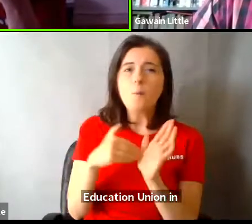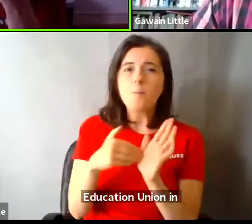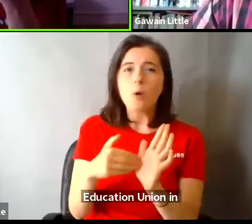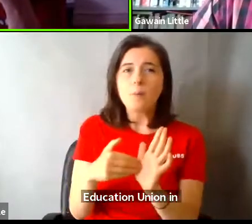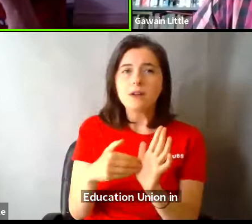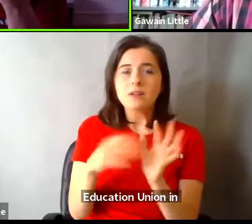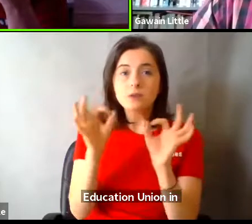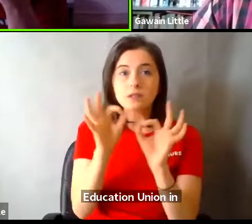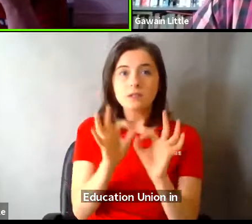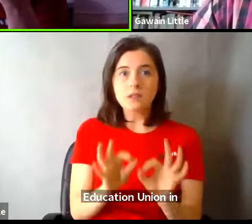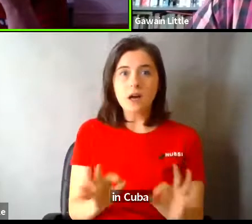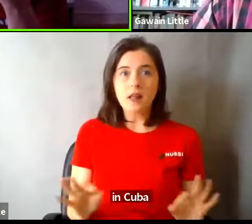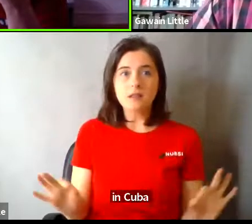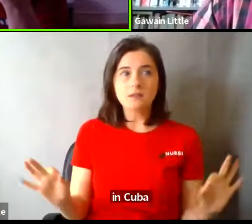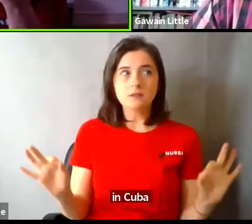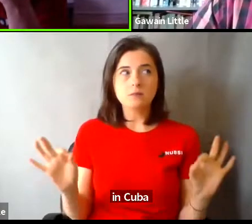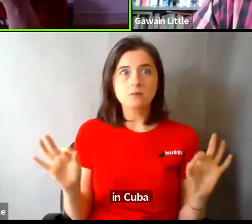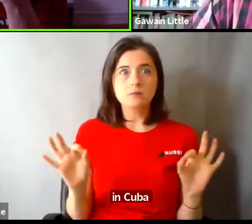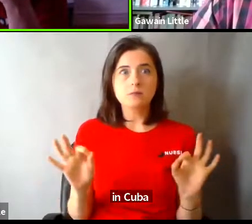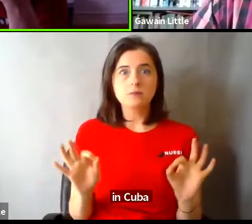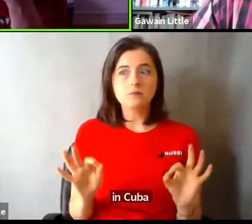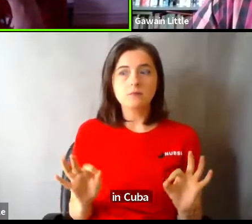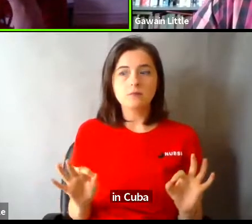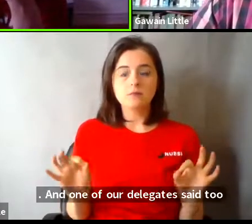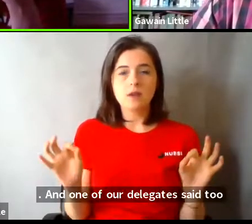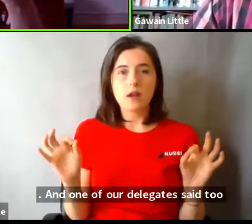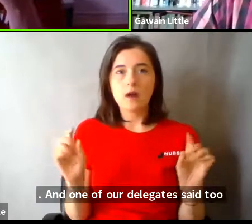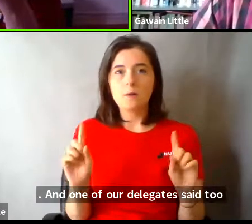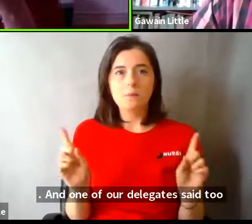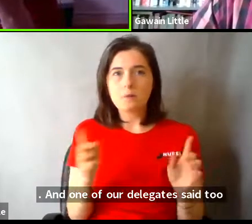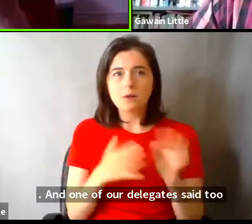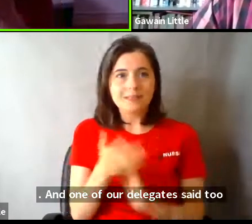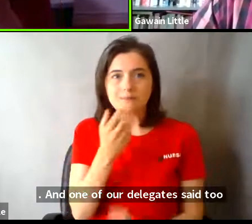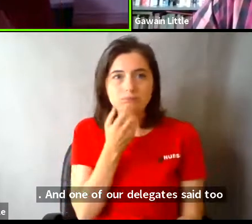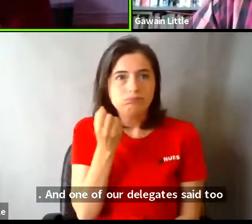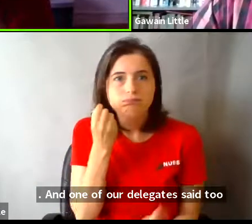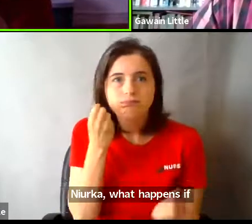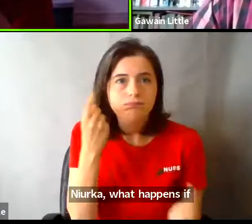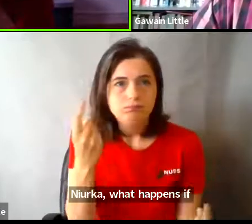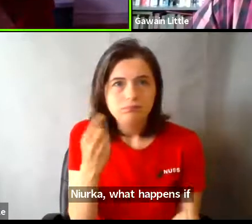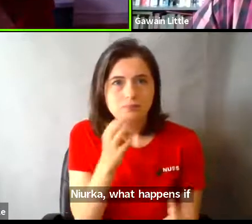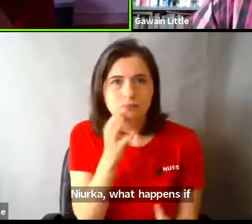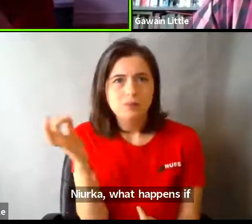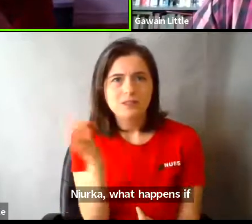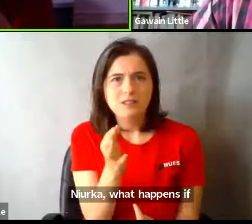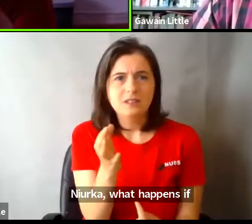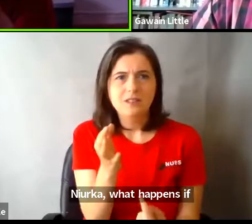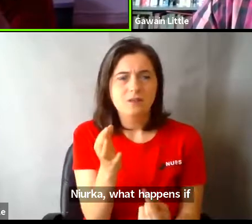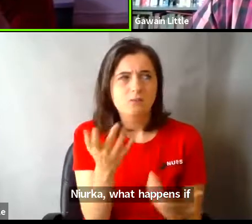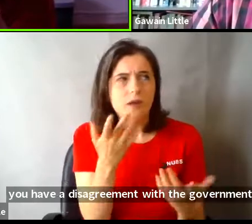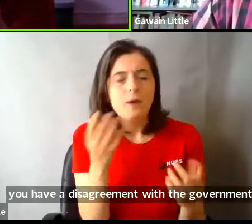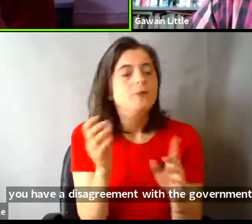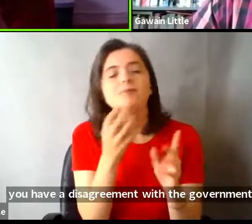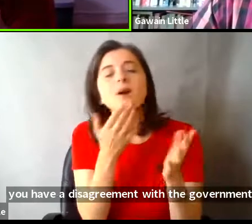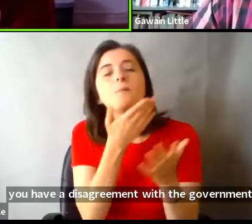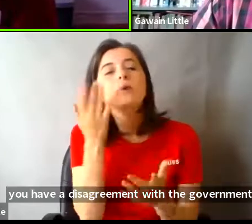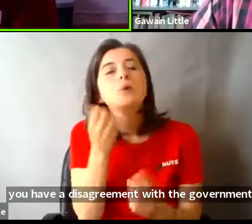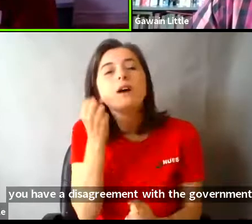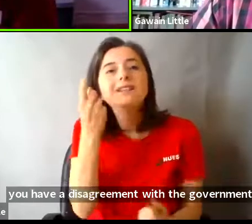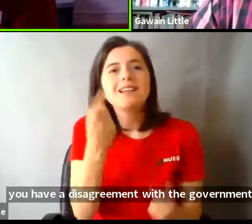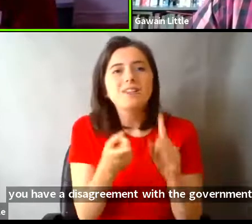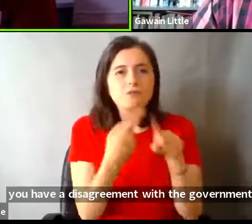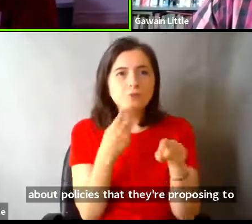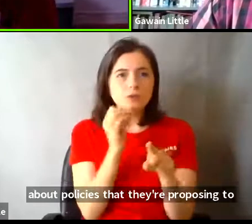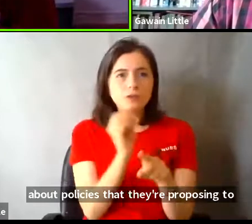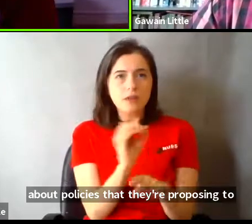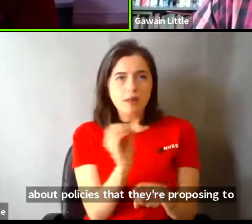complete silence in the room and people didn't understand why there was no response. And Niurka